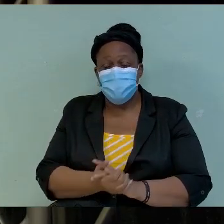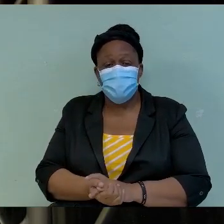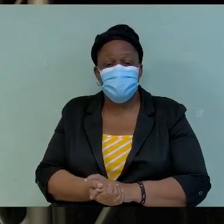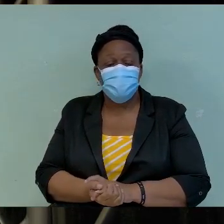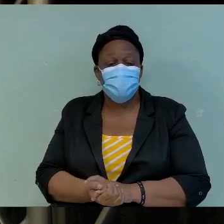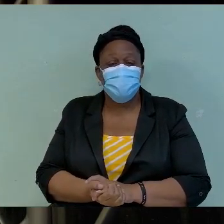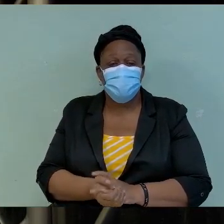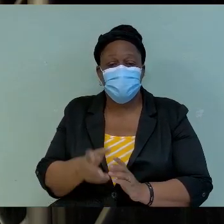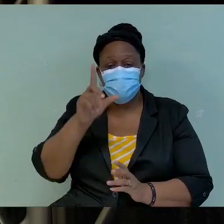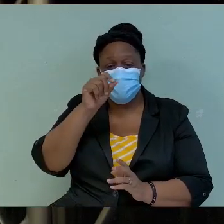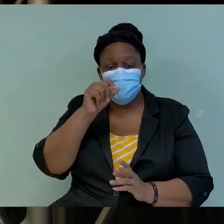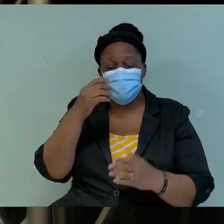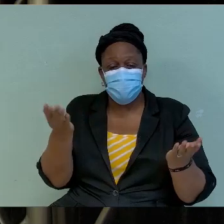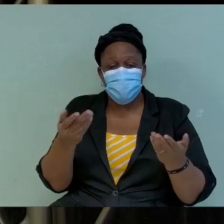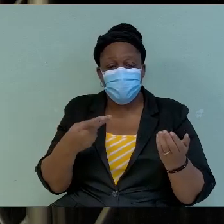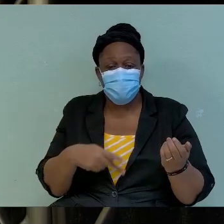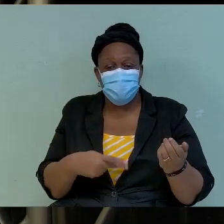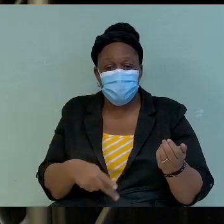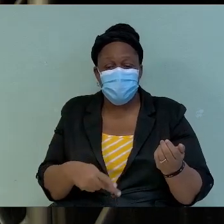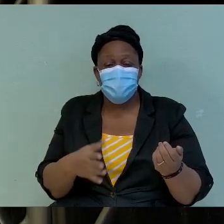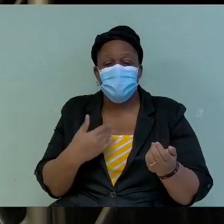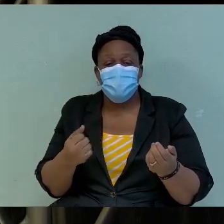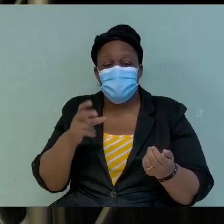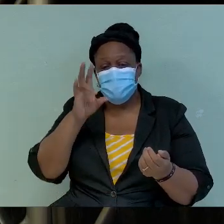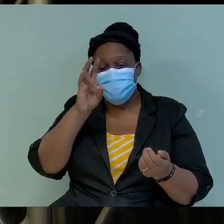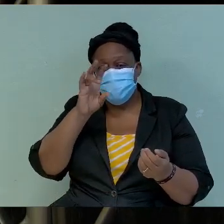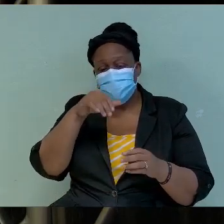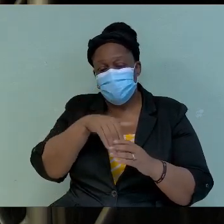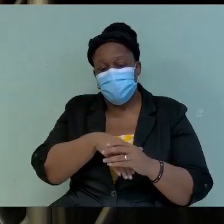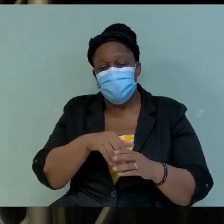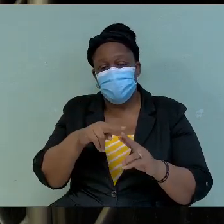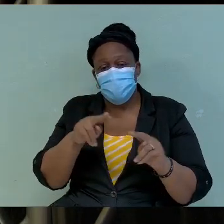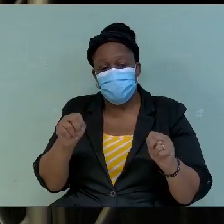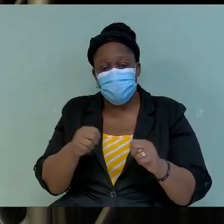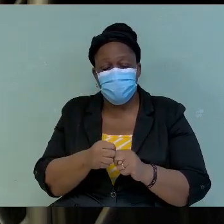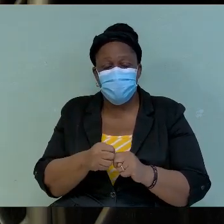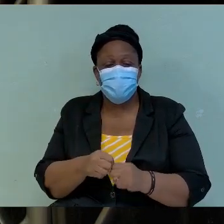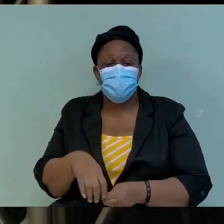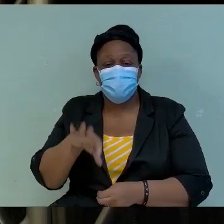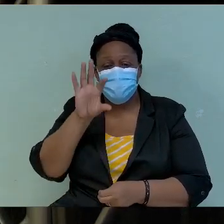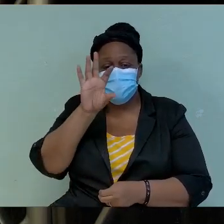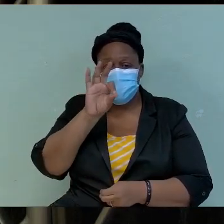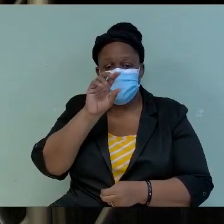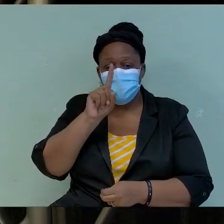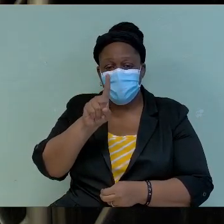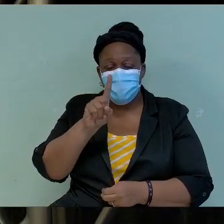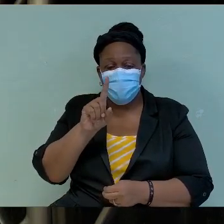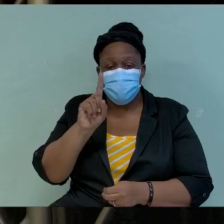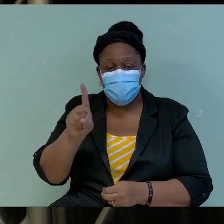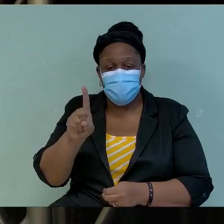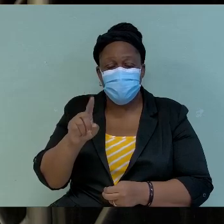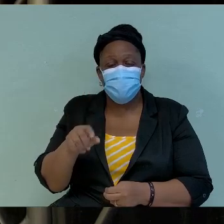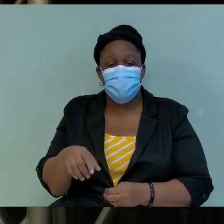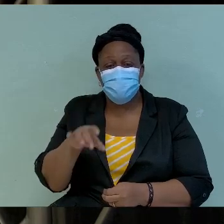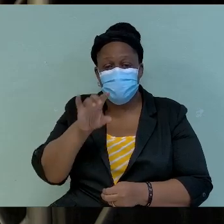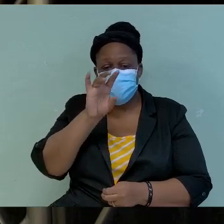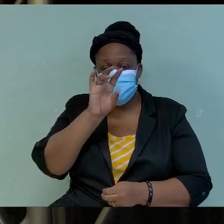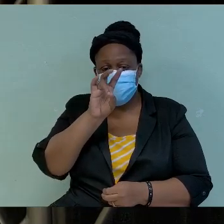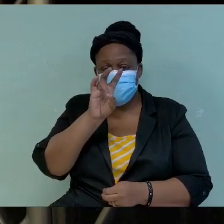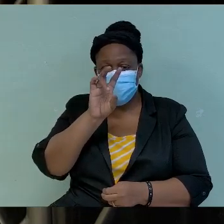20 on St. Kitts and 7 on Nevis. 911, 76 calls for the